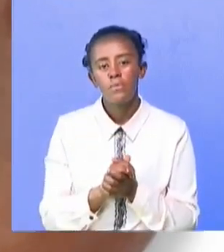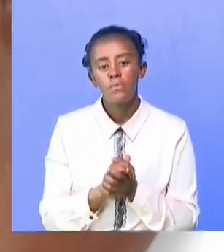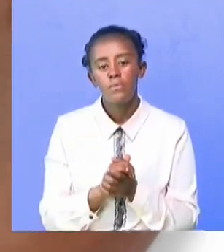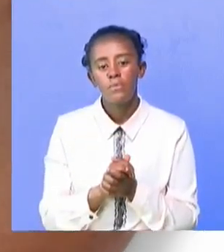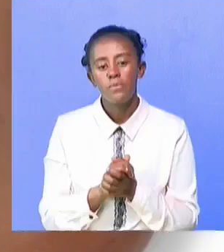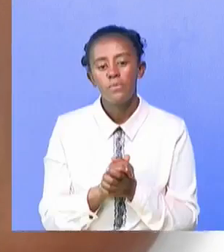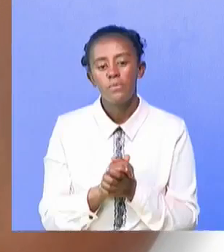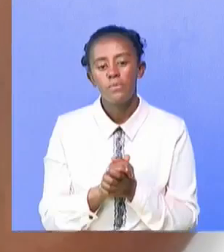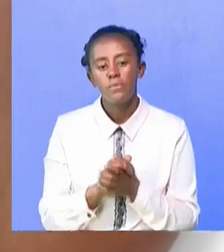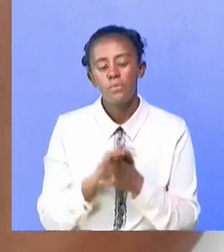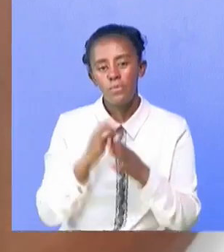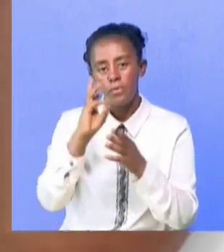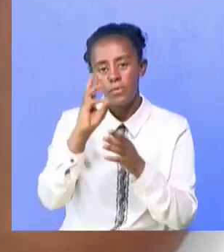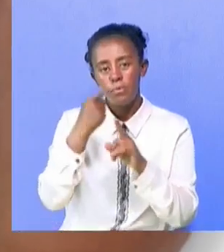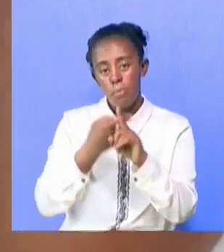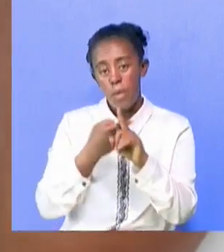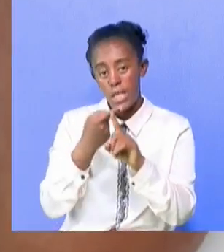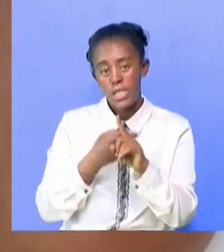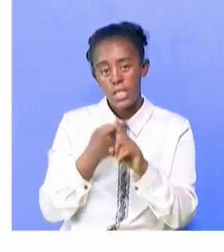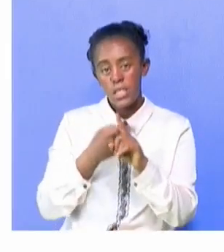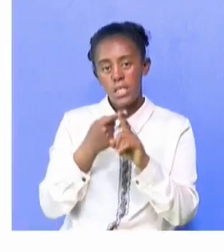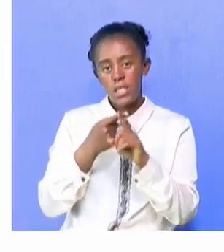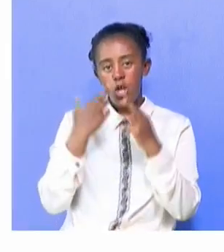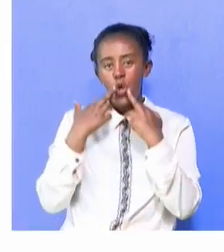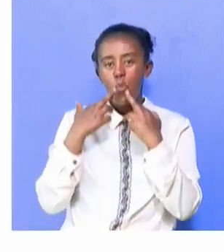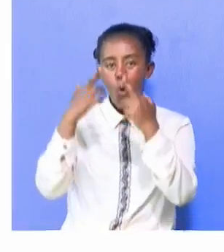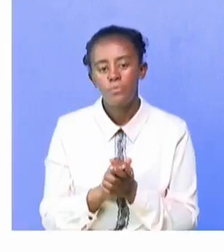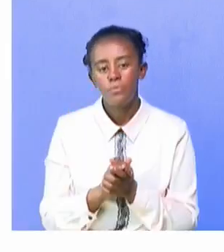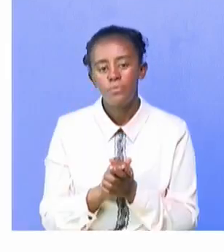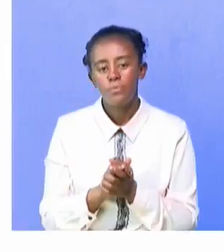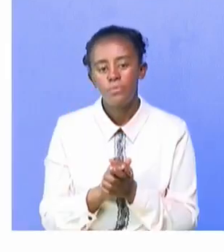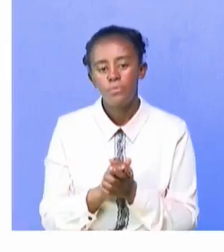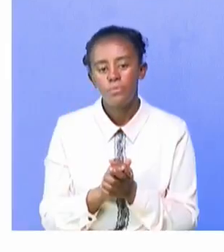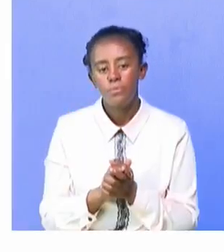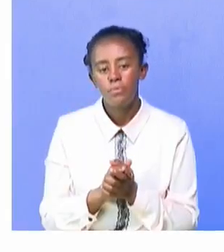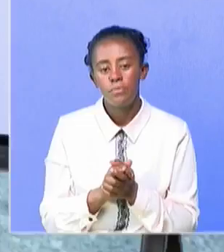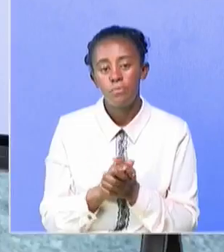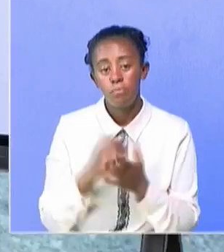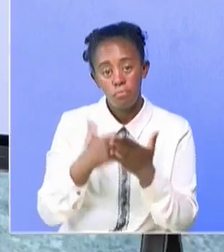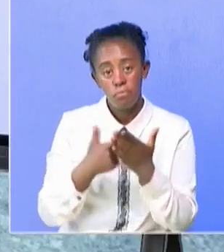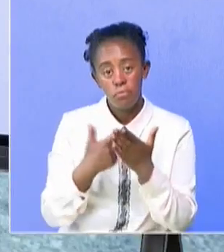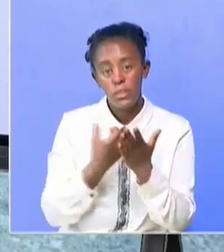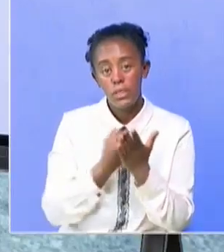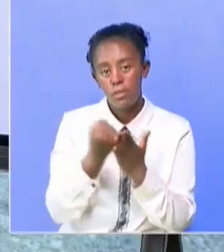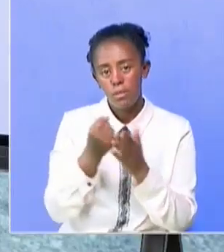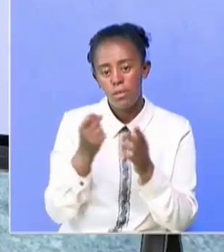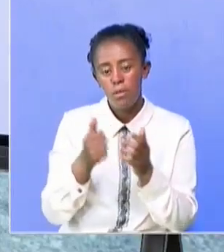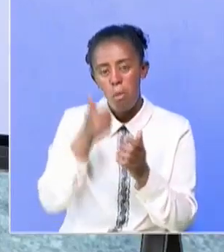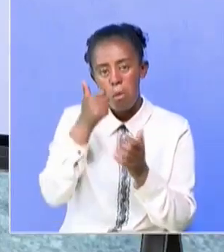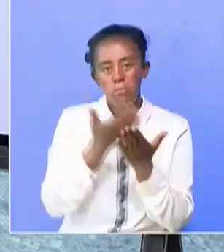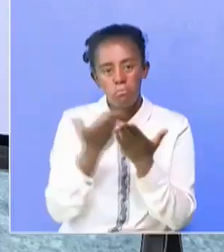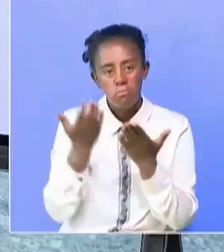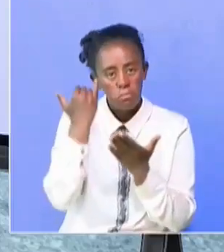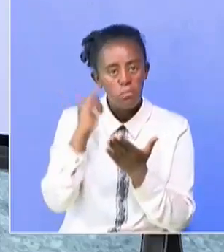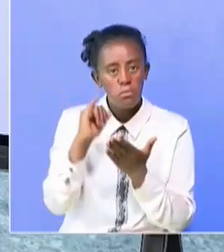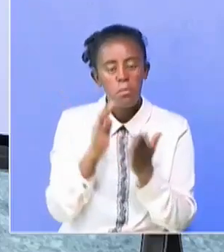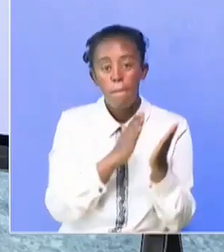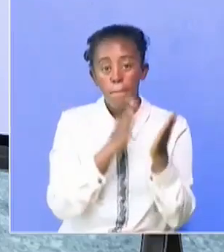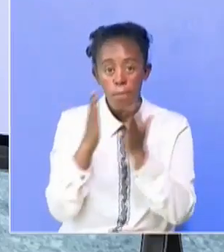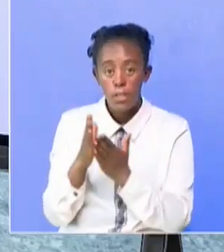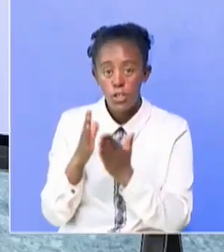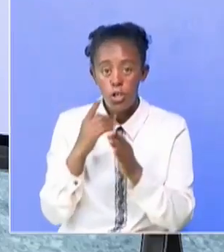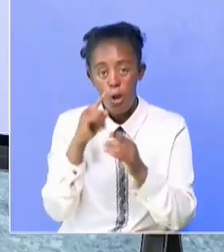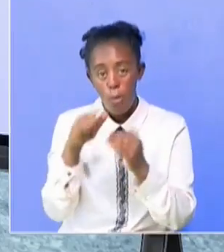Mendes report. This is the subject, the main important issue. preparation